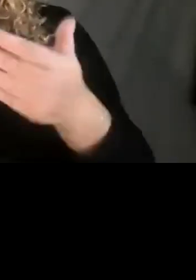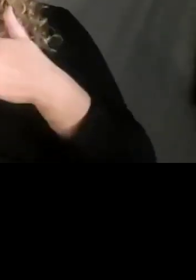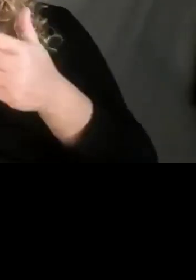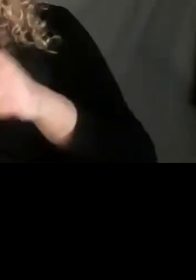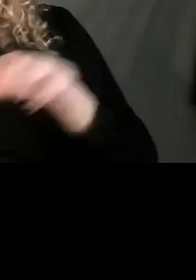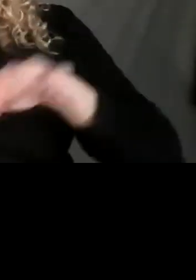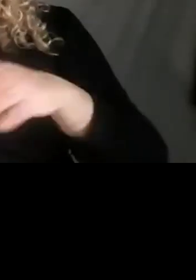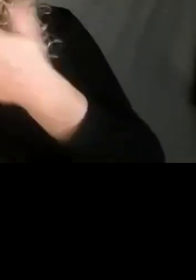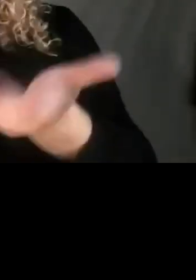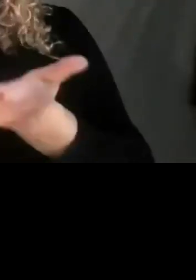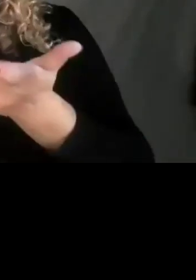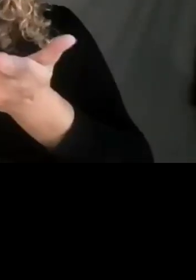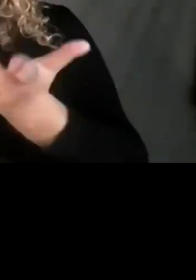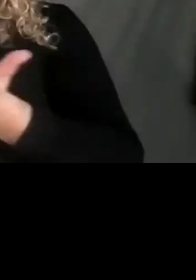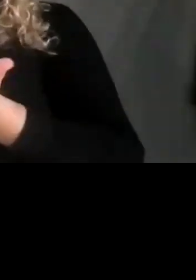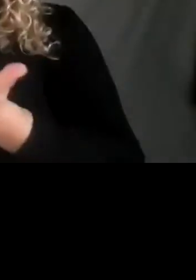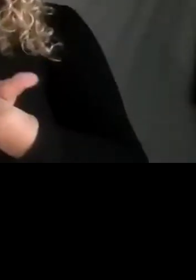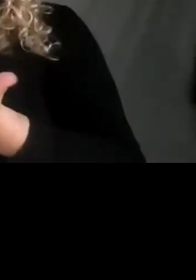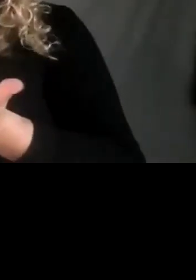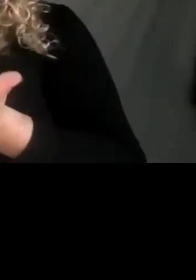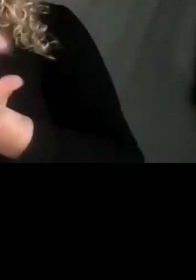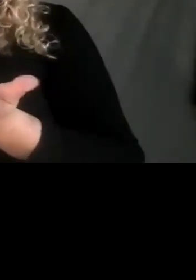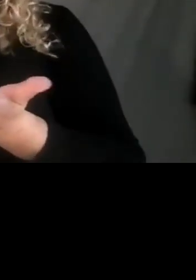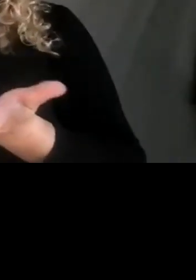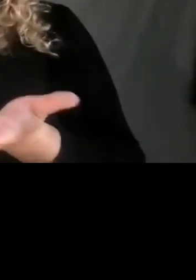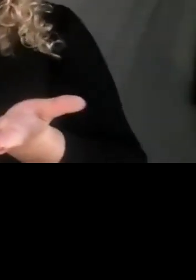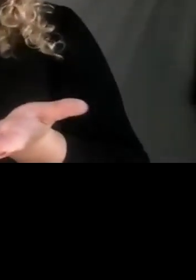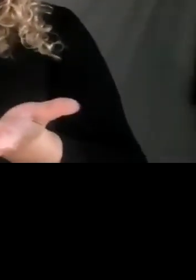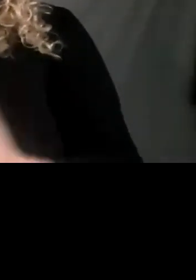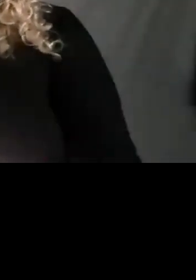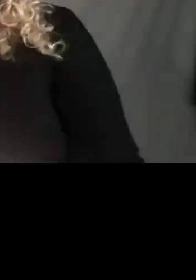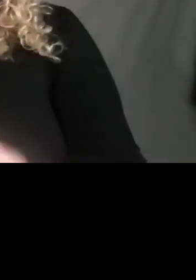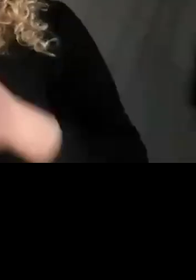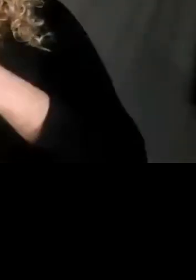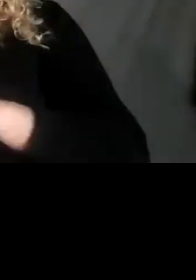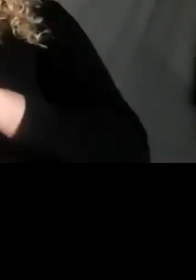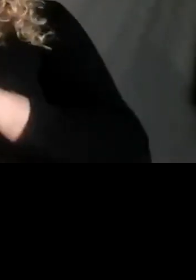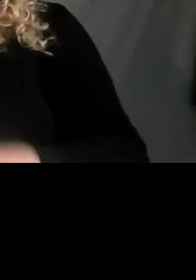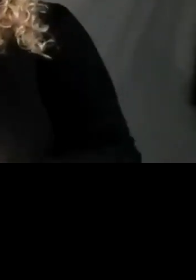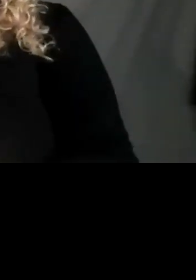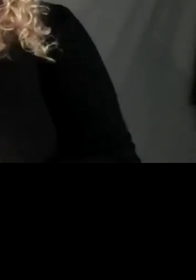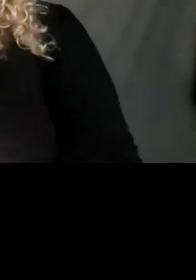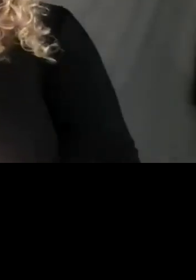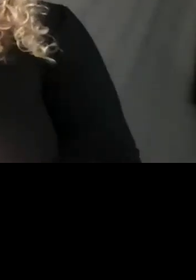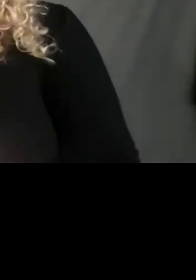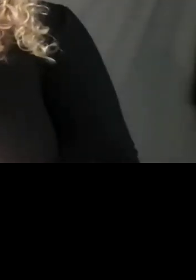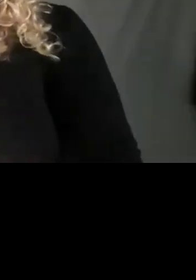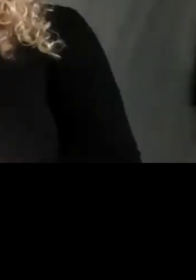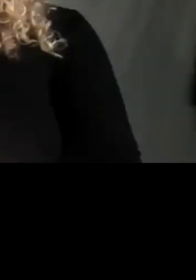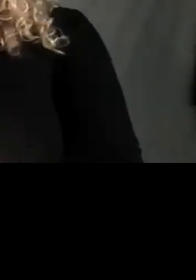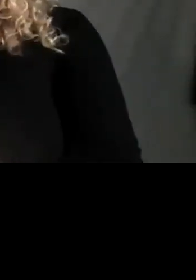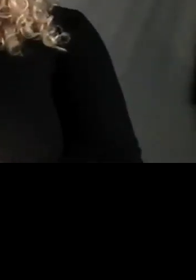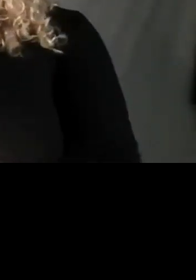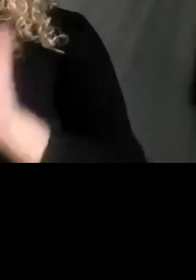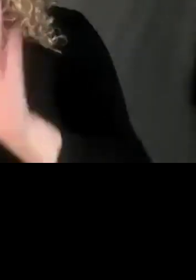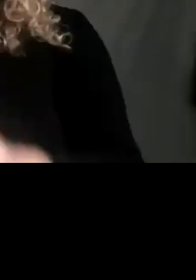offer transparency, I think is best, especially when working in public service. Great answer. Well, thank you